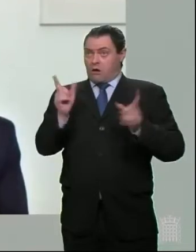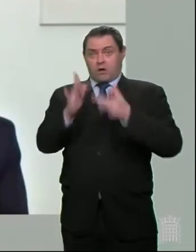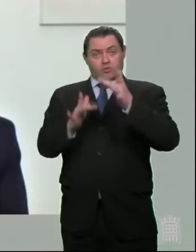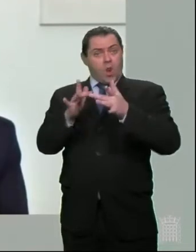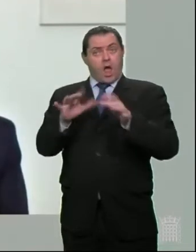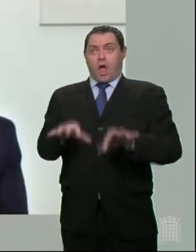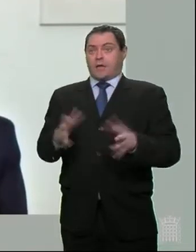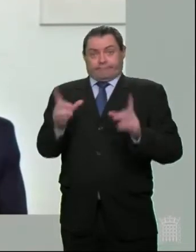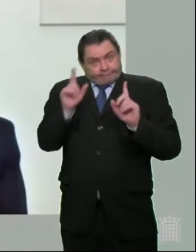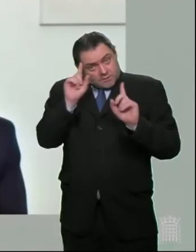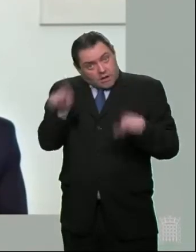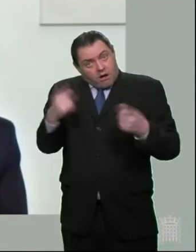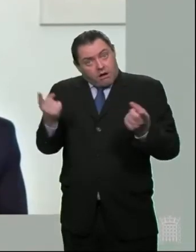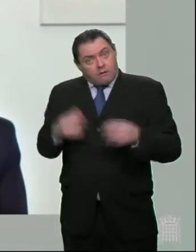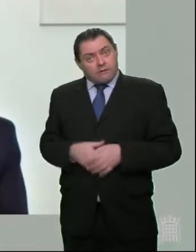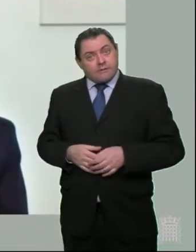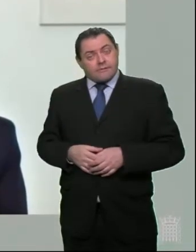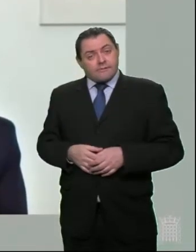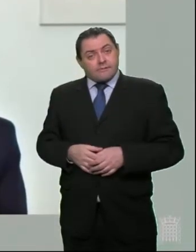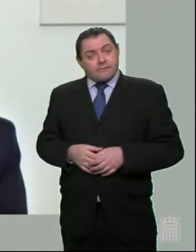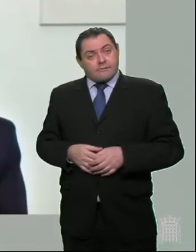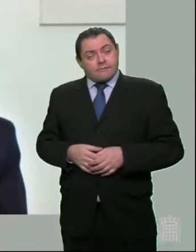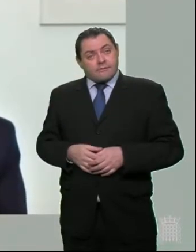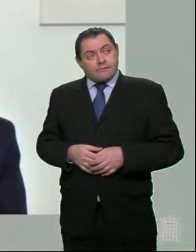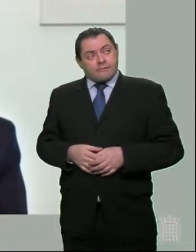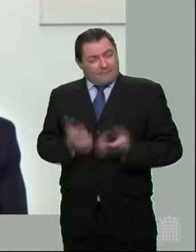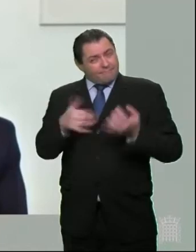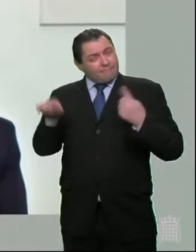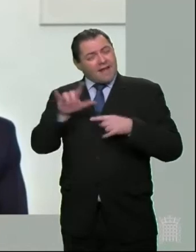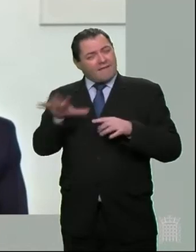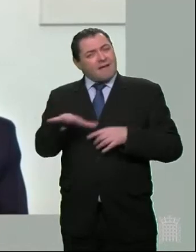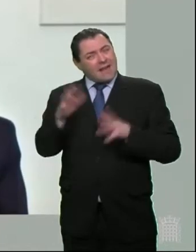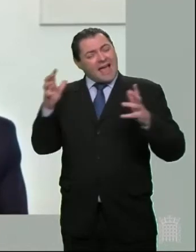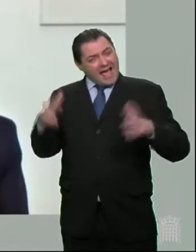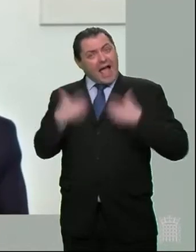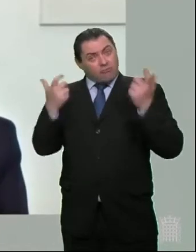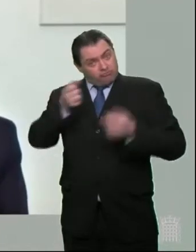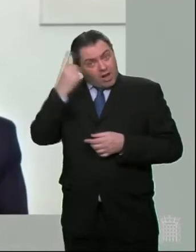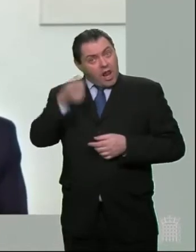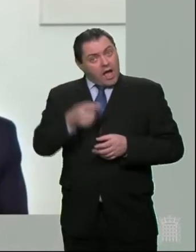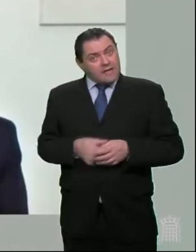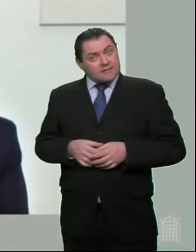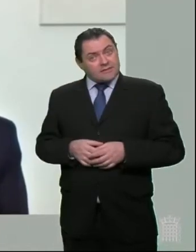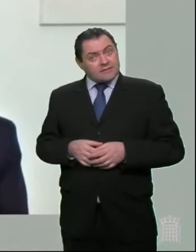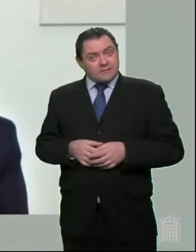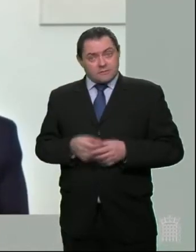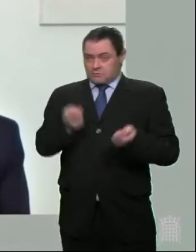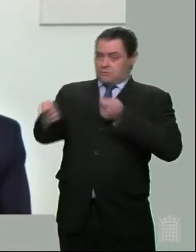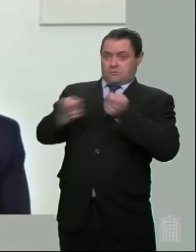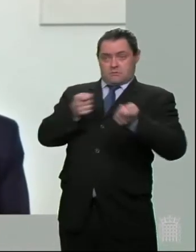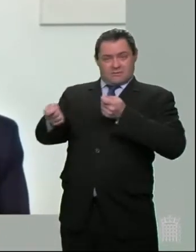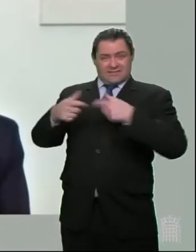home. Does the Prime Minister realise how angry many families are that he still hasn't got to grips with